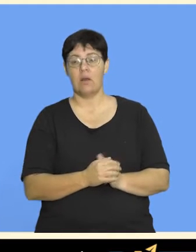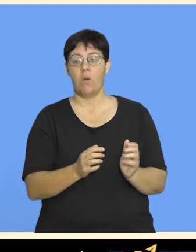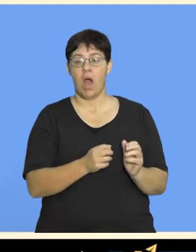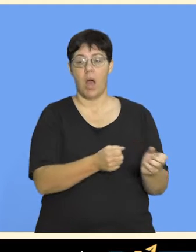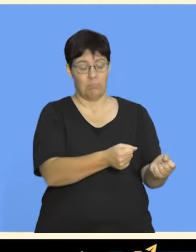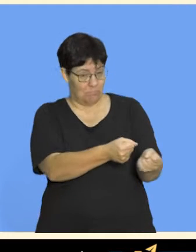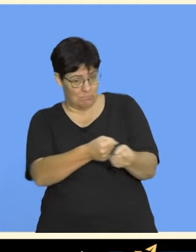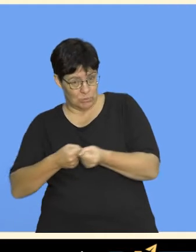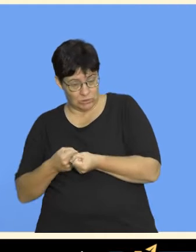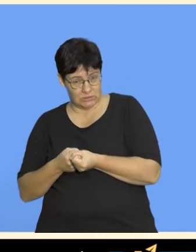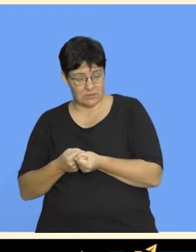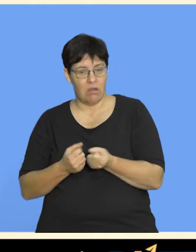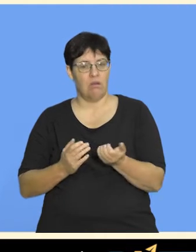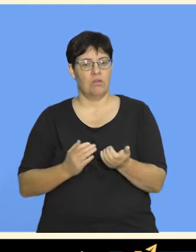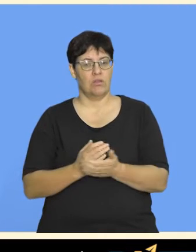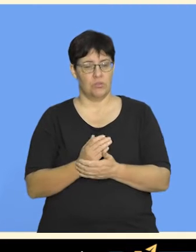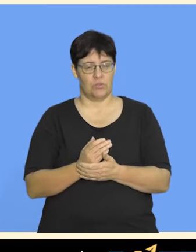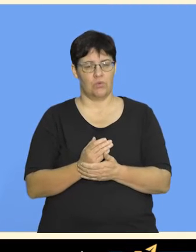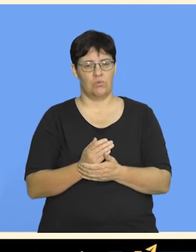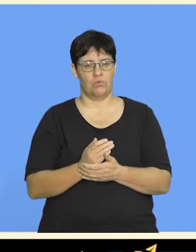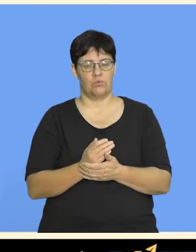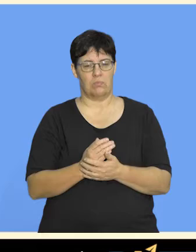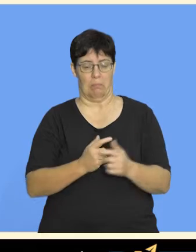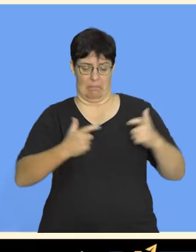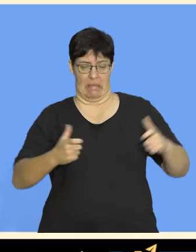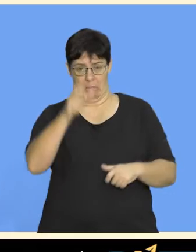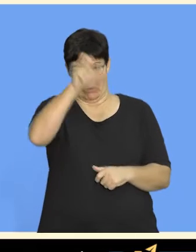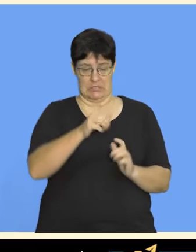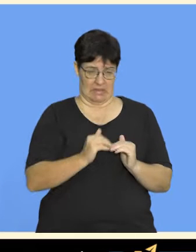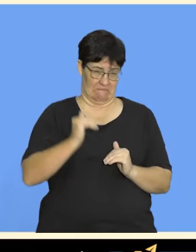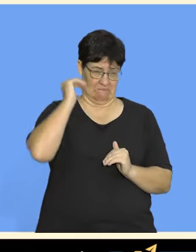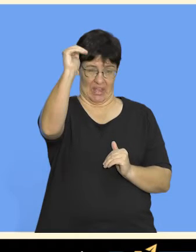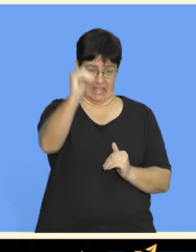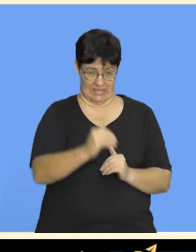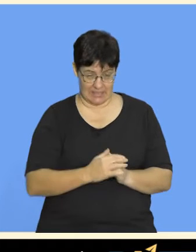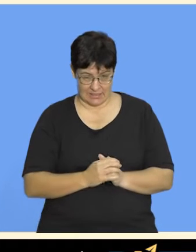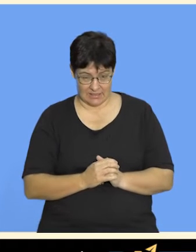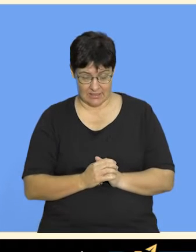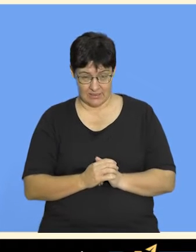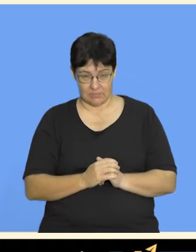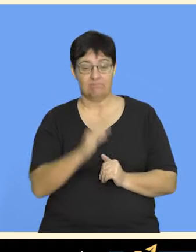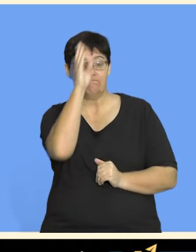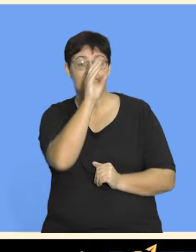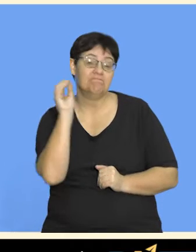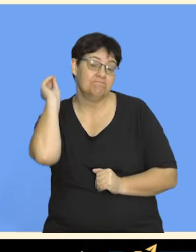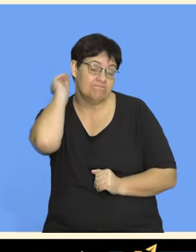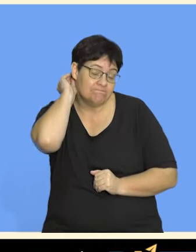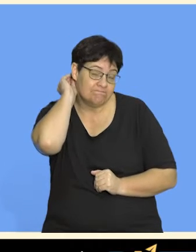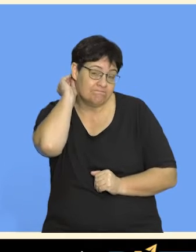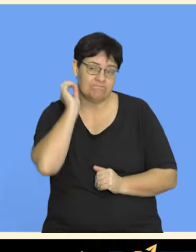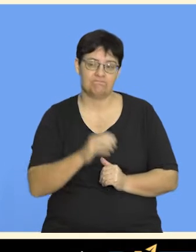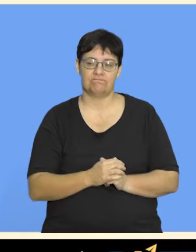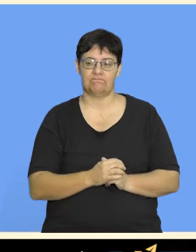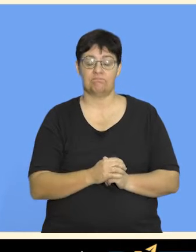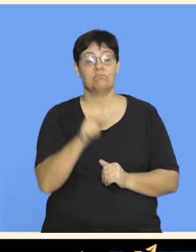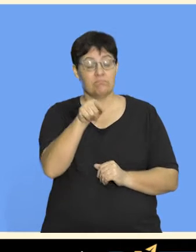pulled by giants. Let's just go with that. What I need you to take note of, number one, is in